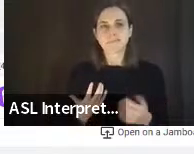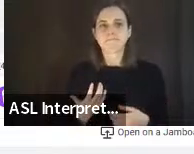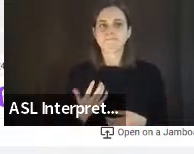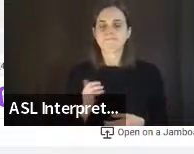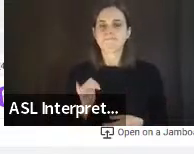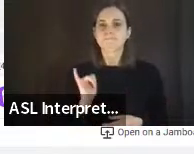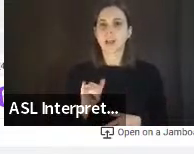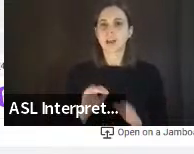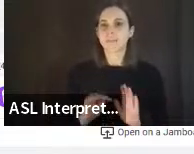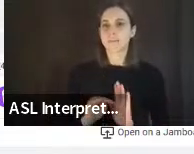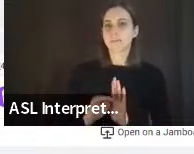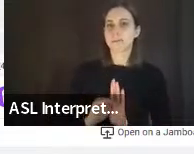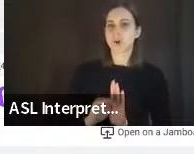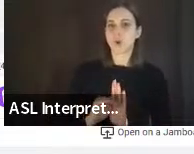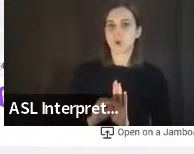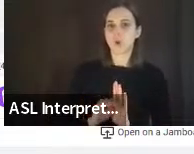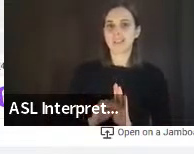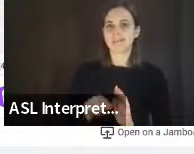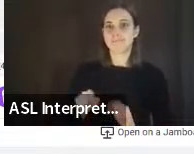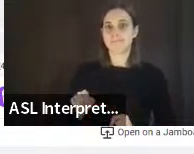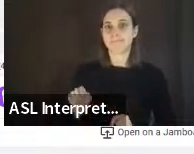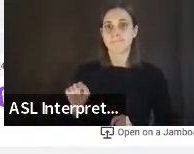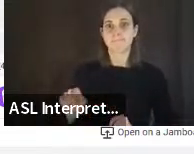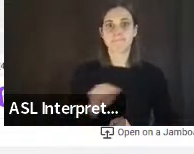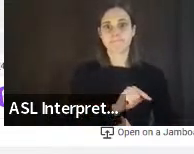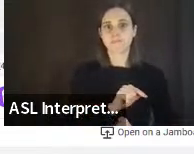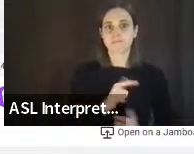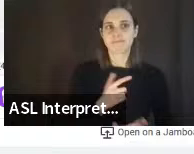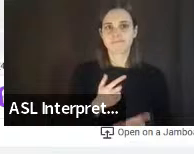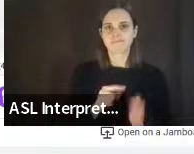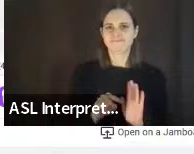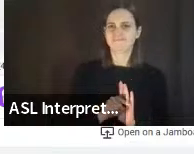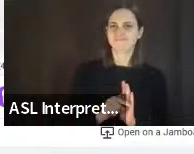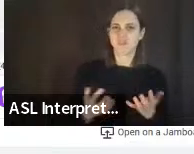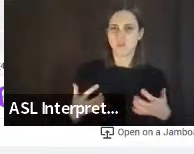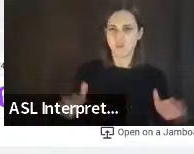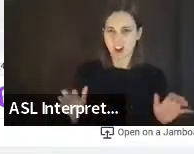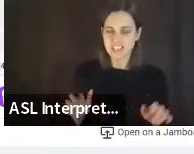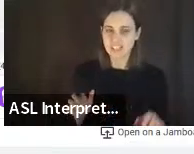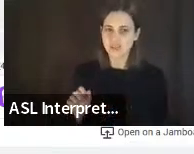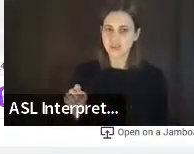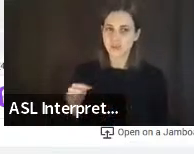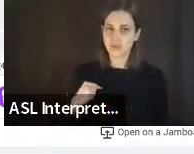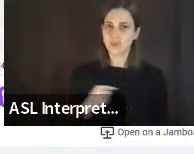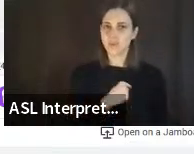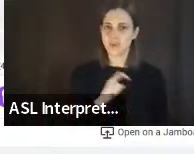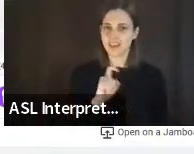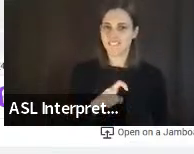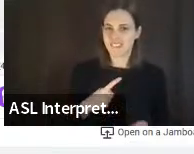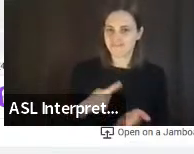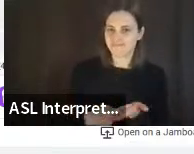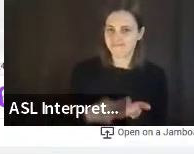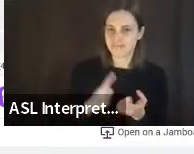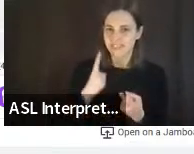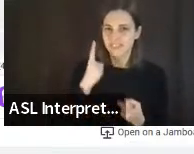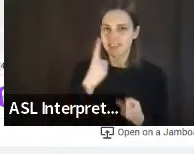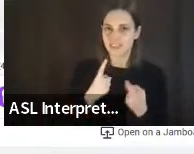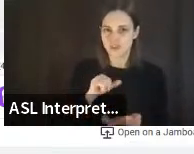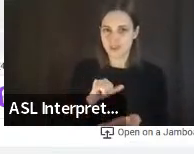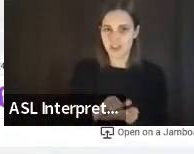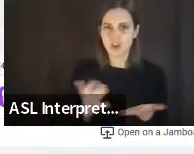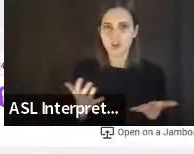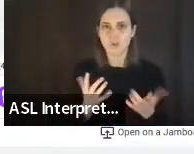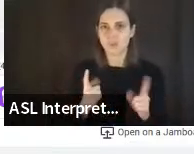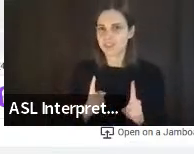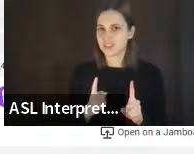to be applied to take this into account, because kind of like, what's the point of putting